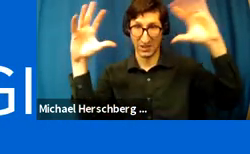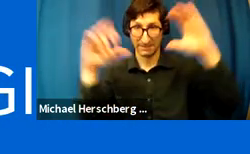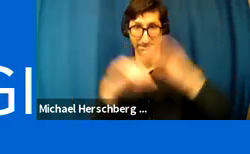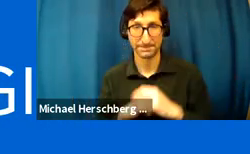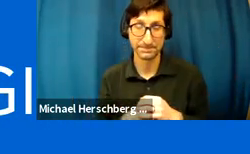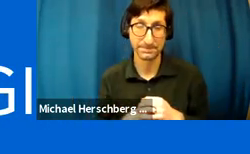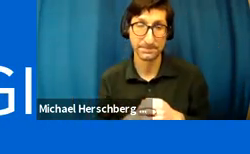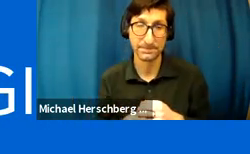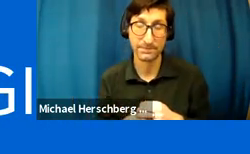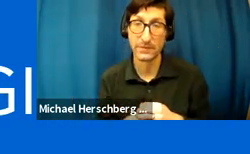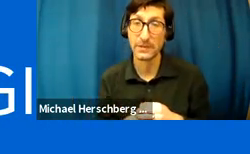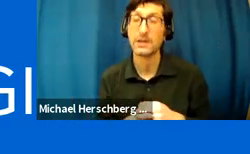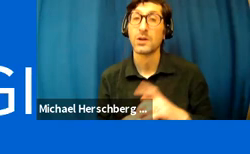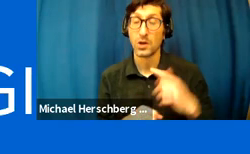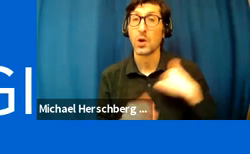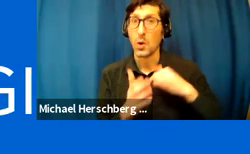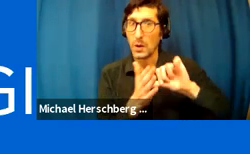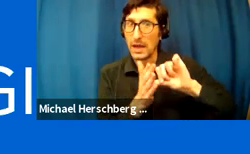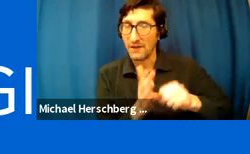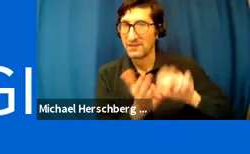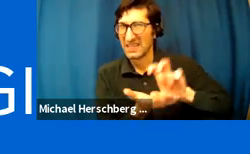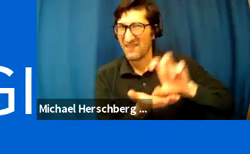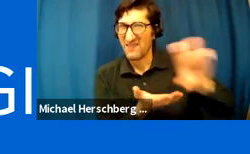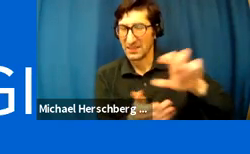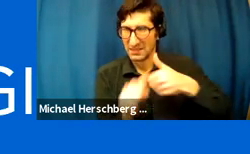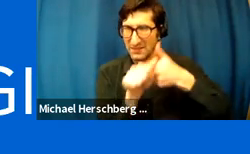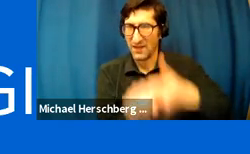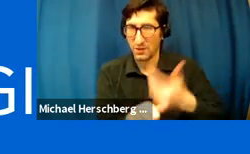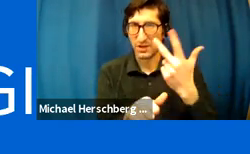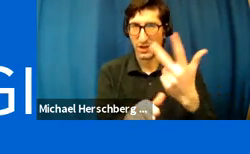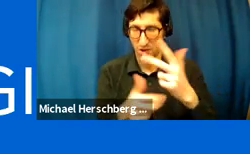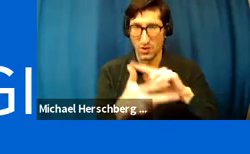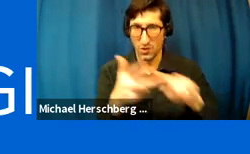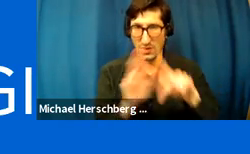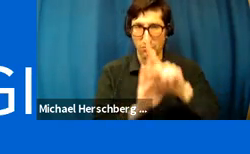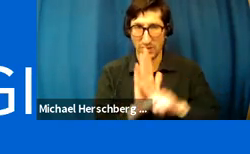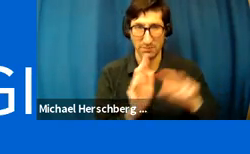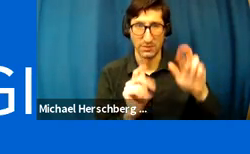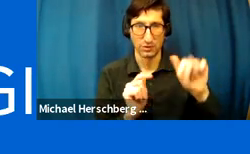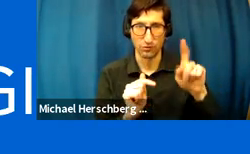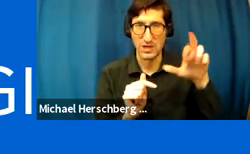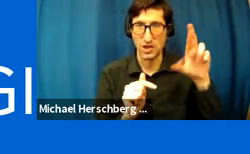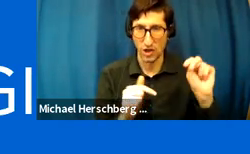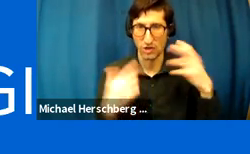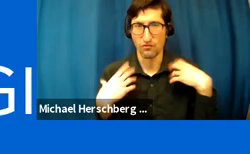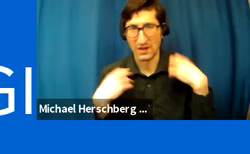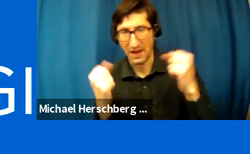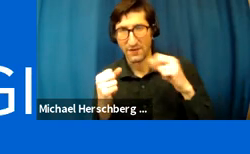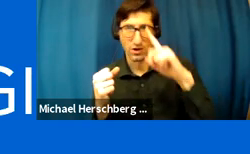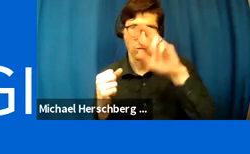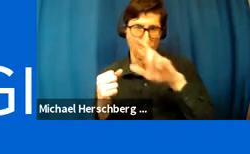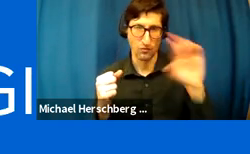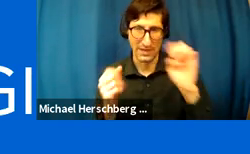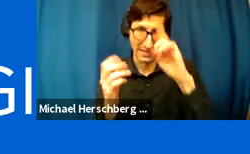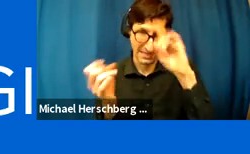To that end, we are highlighting investments aligned to the three guiding principles of return, recover, and reimagine. In return, we're focusing